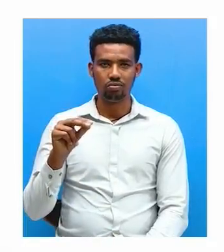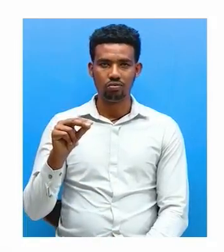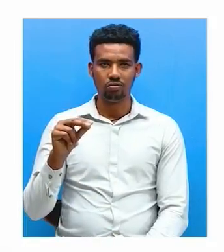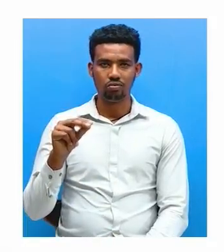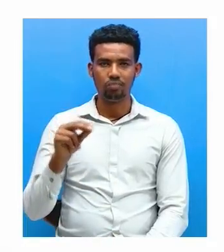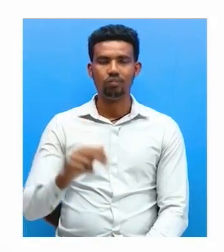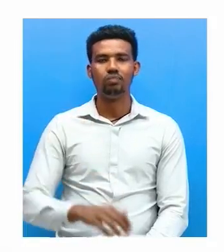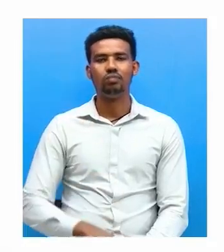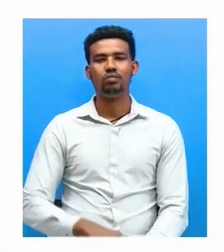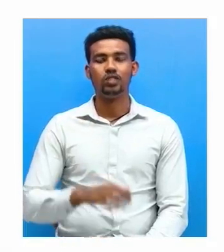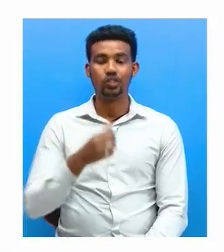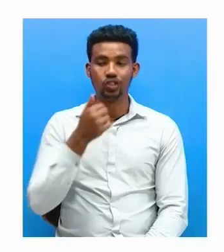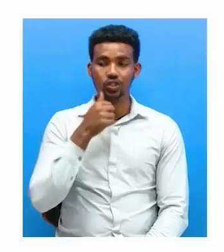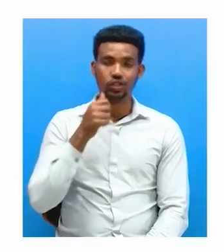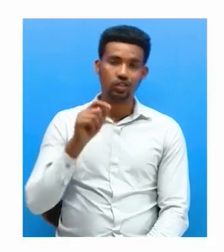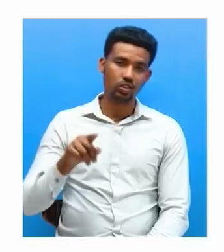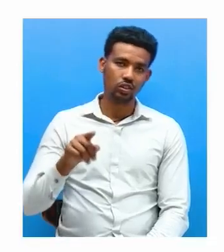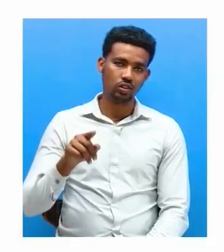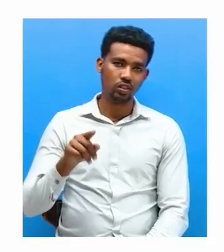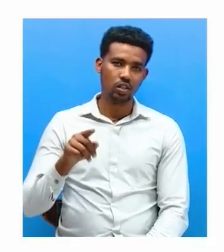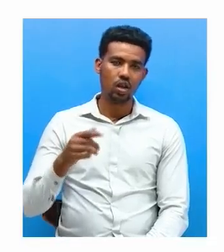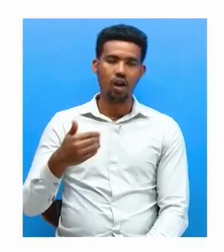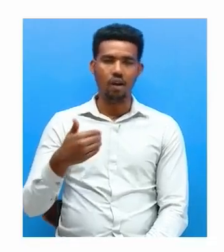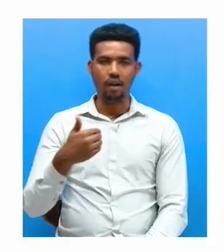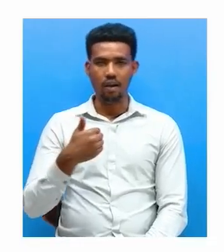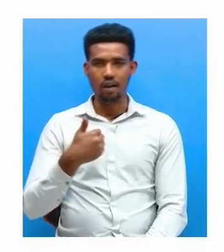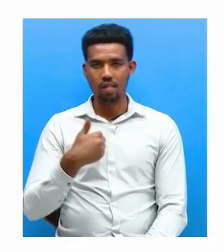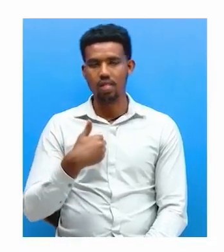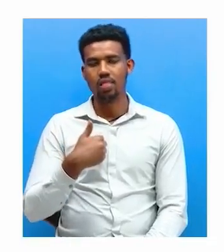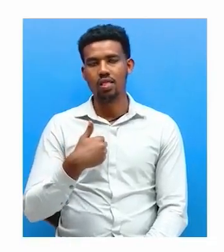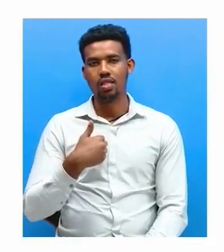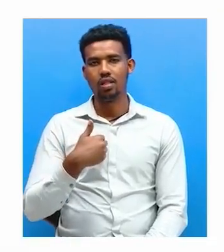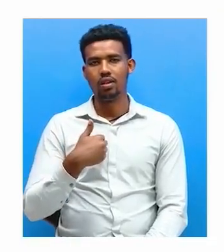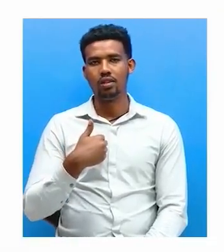Here is she has